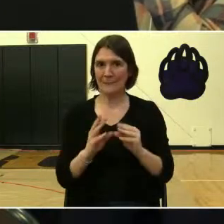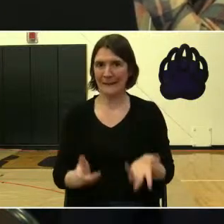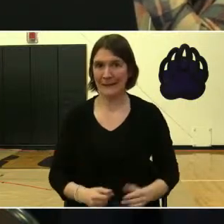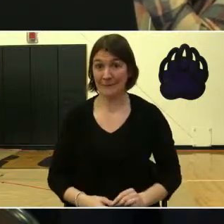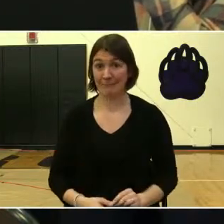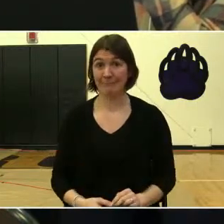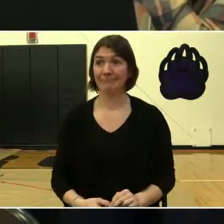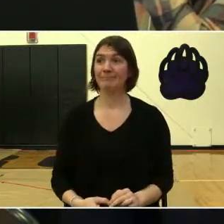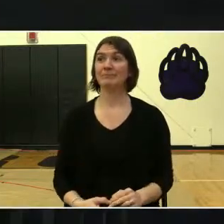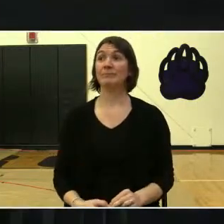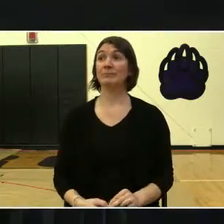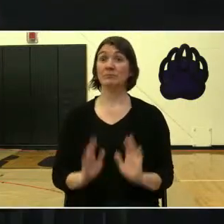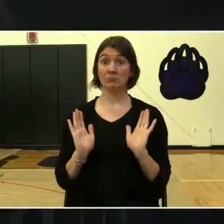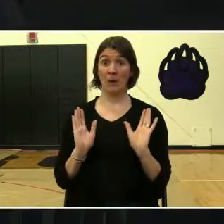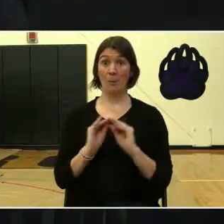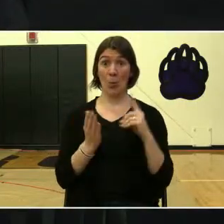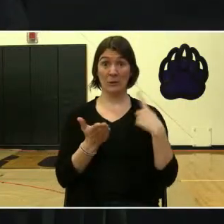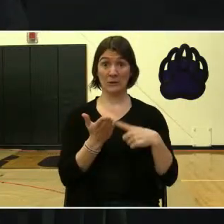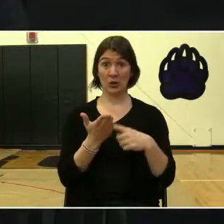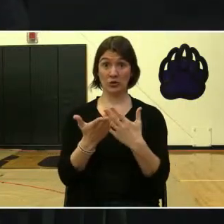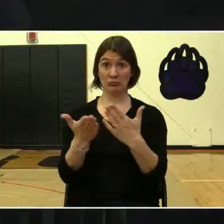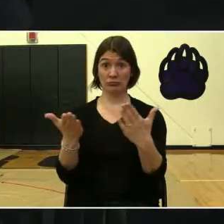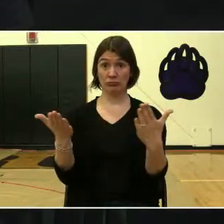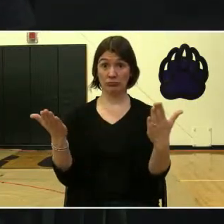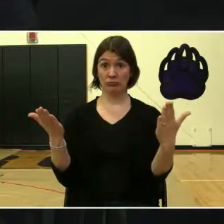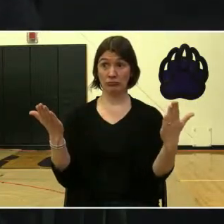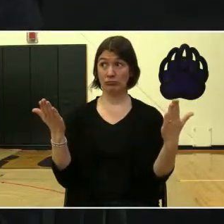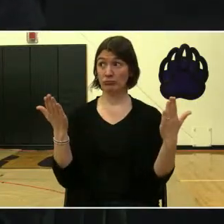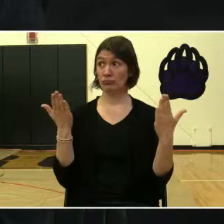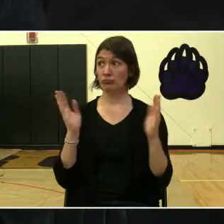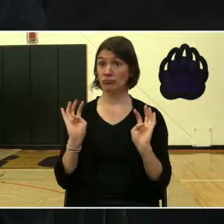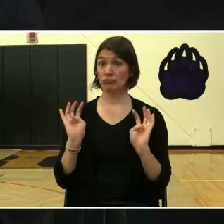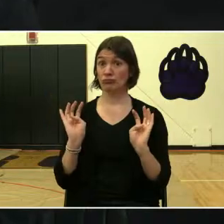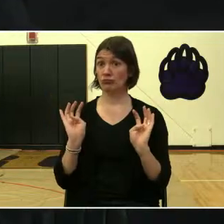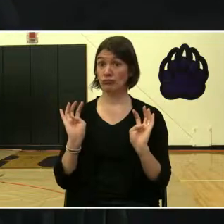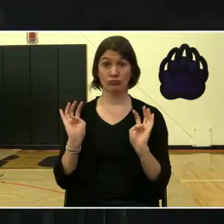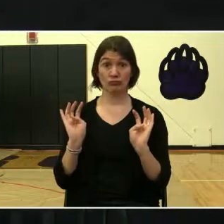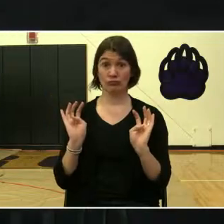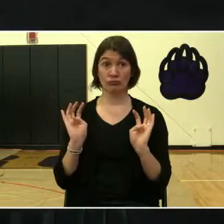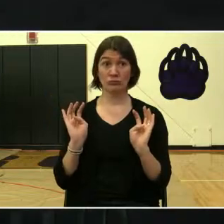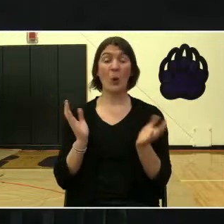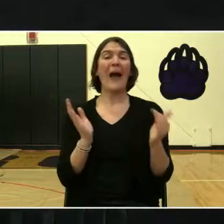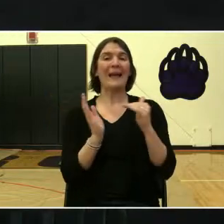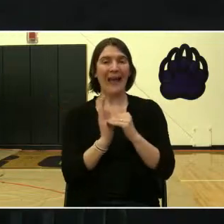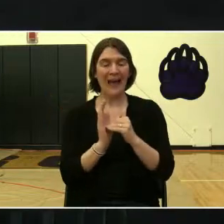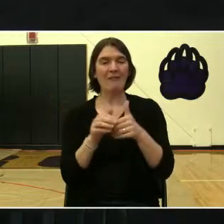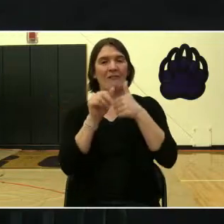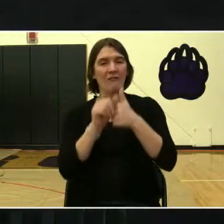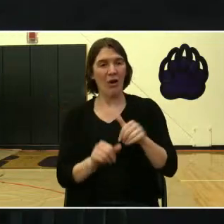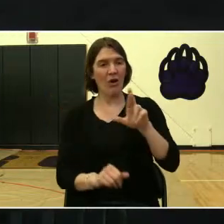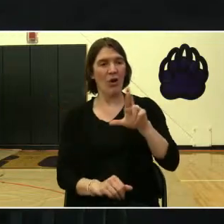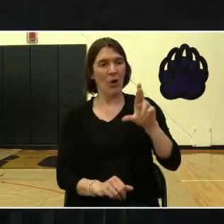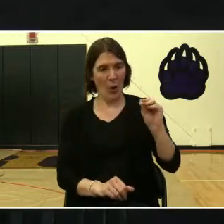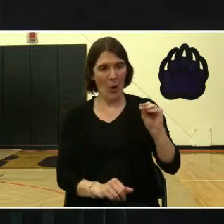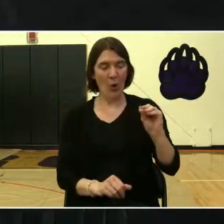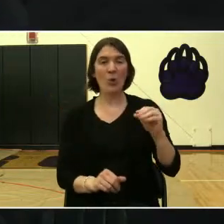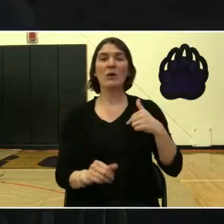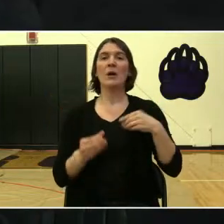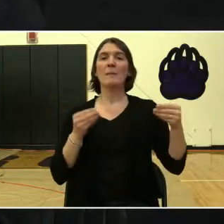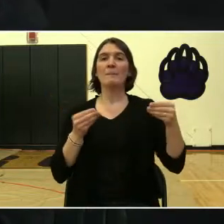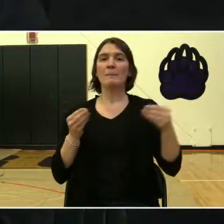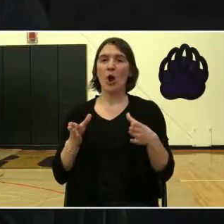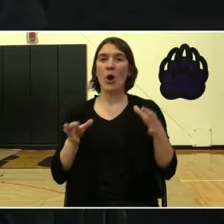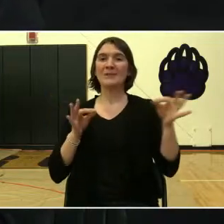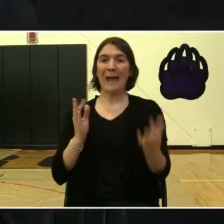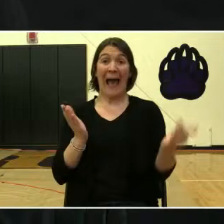thank you is there any further discussion so the protocol provides that the moderator explains